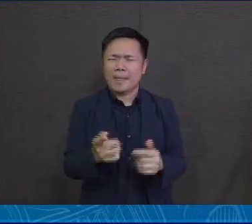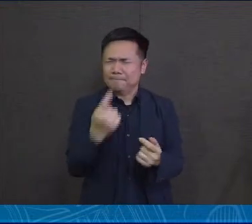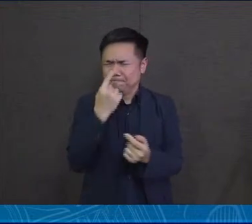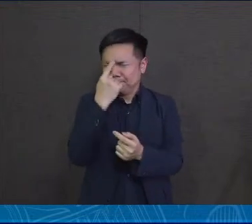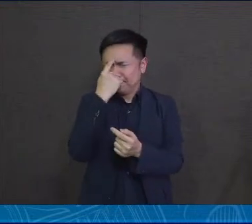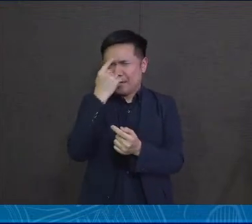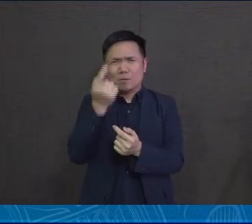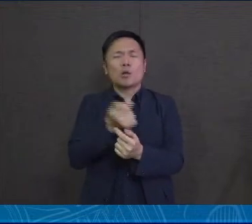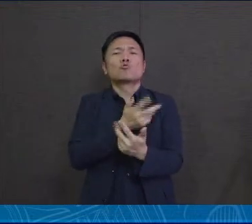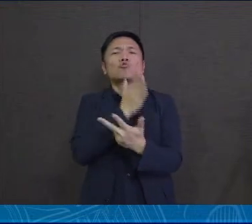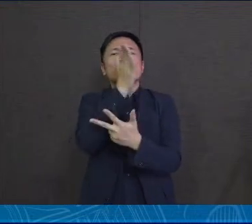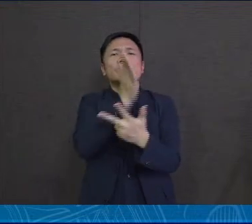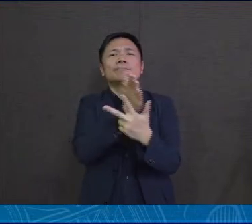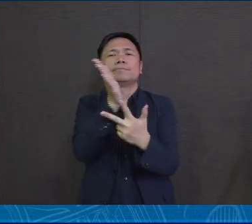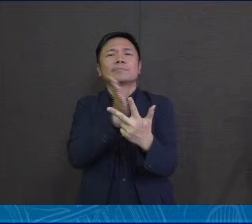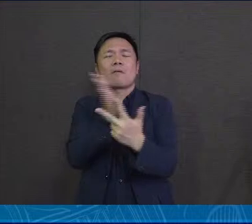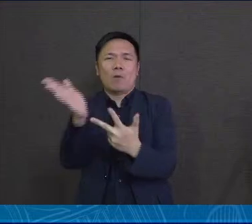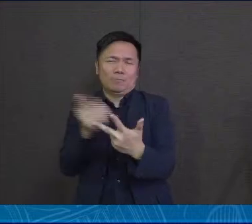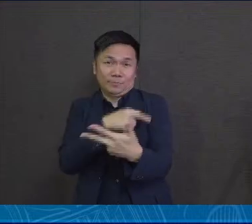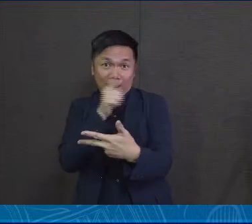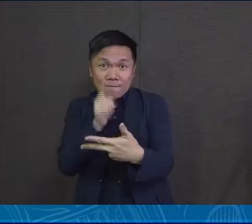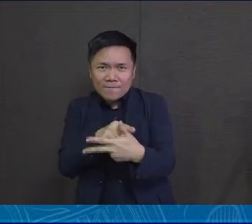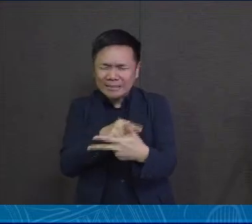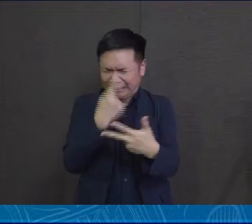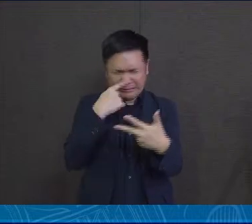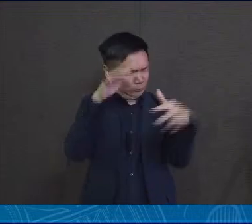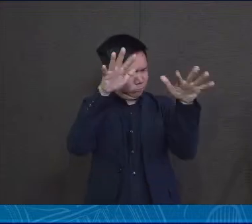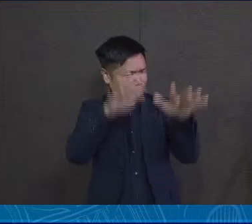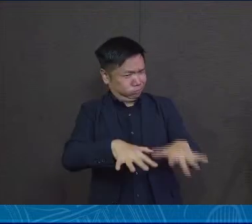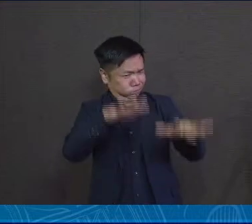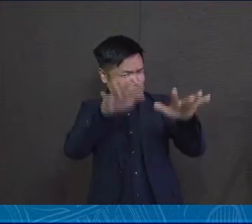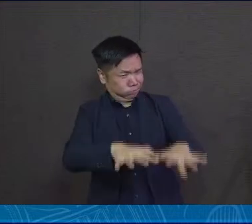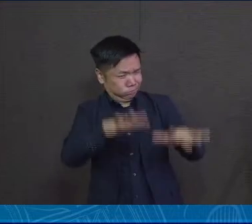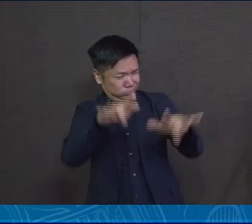scale, 3 different scales. We first look at the watershed, where we